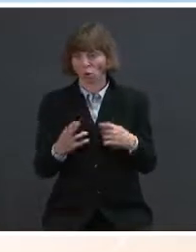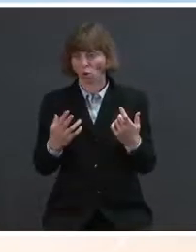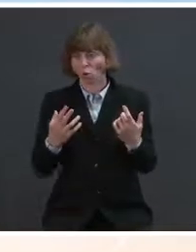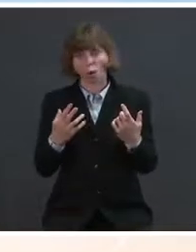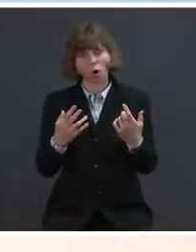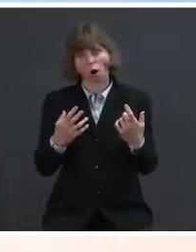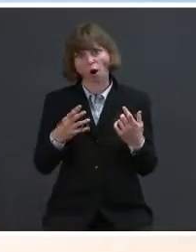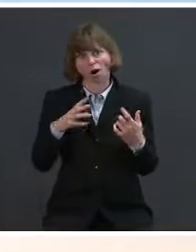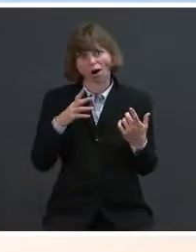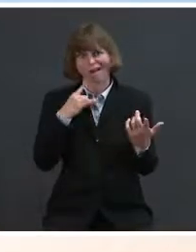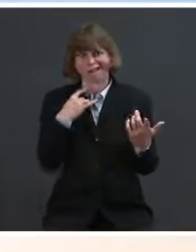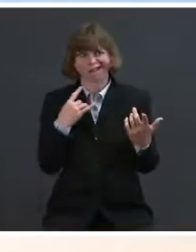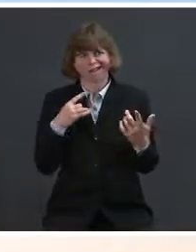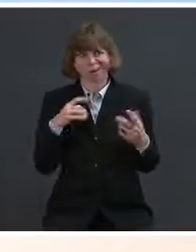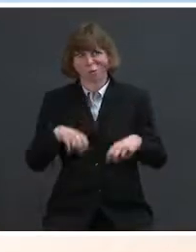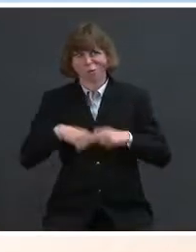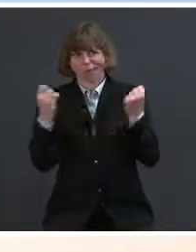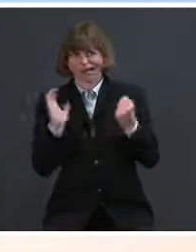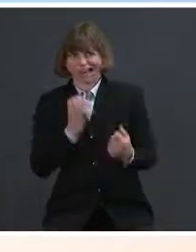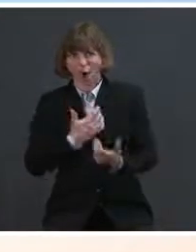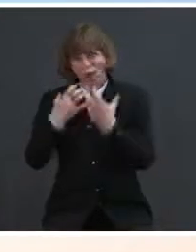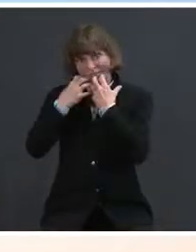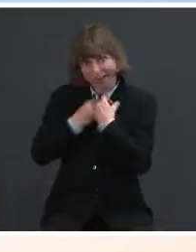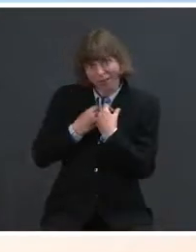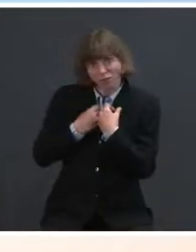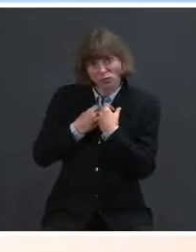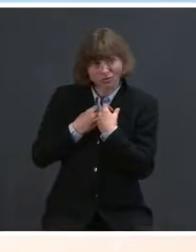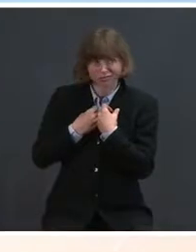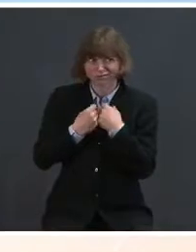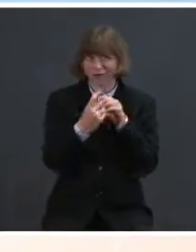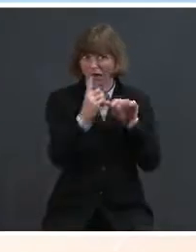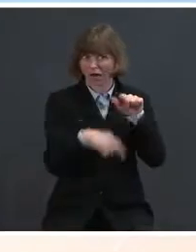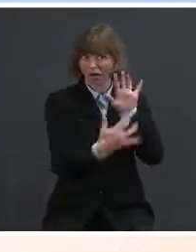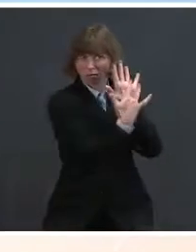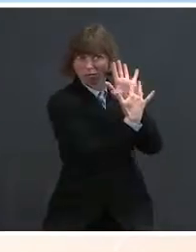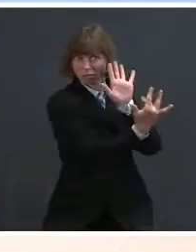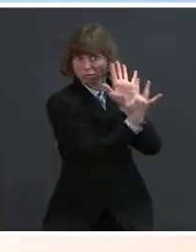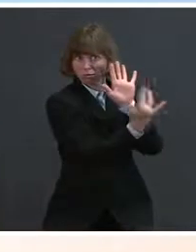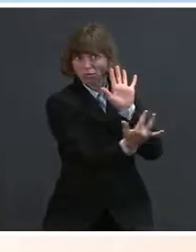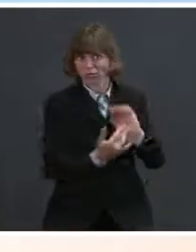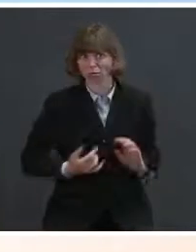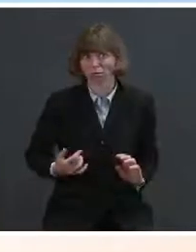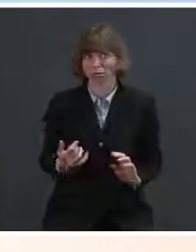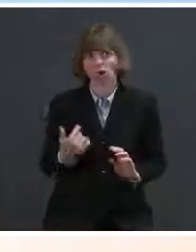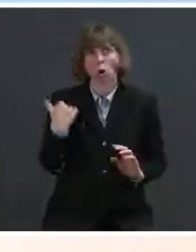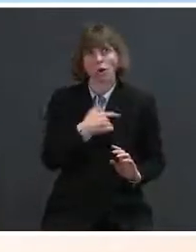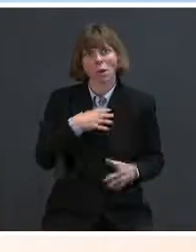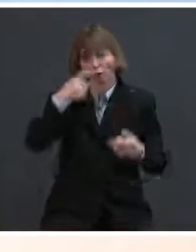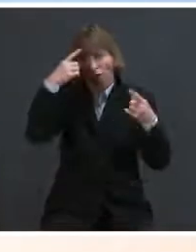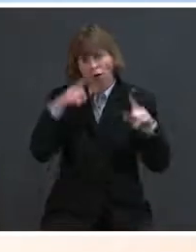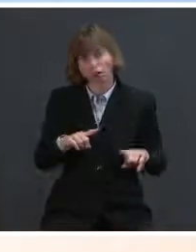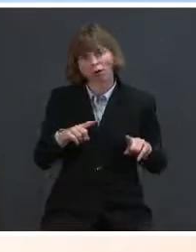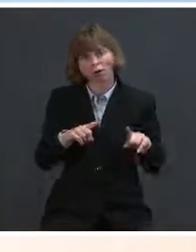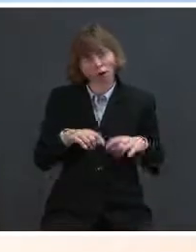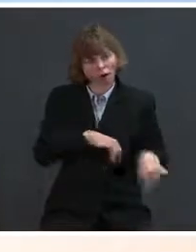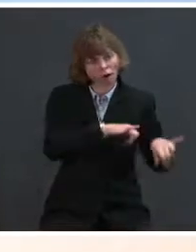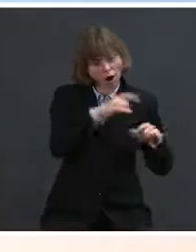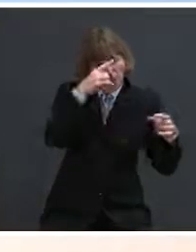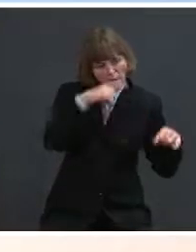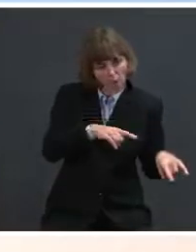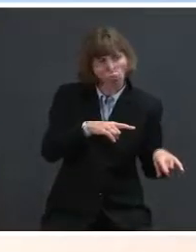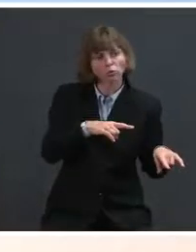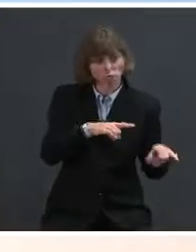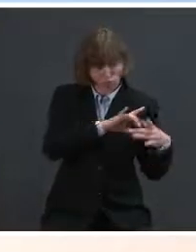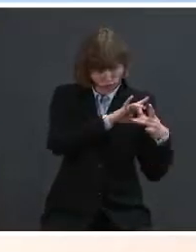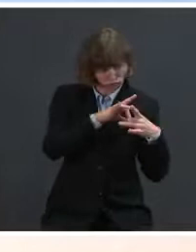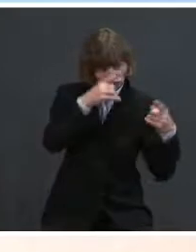we have more work to do with our allies and partners to come up with a common approach, a joint approach, before we go sit down point by point